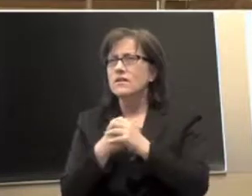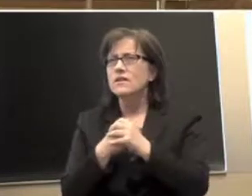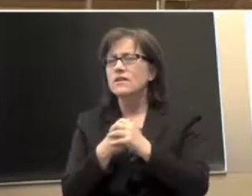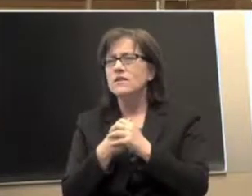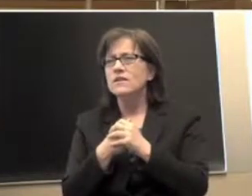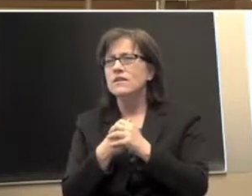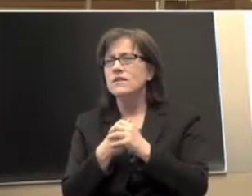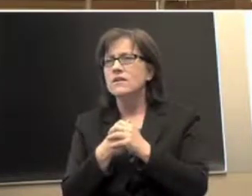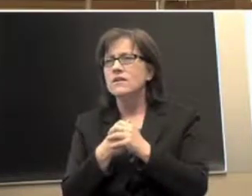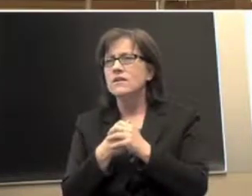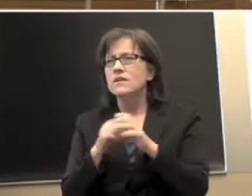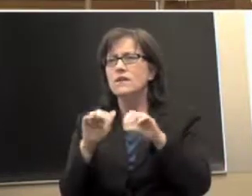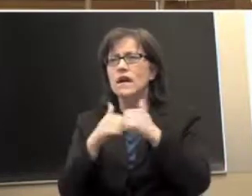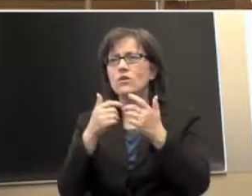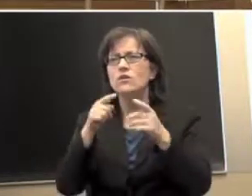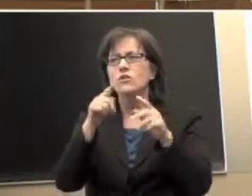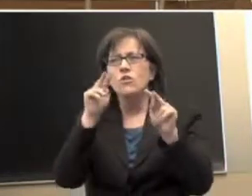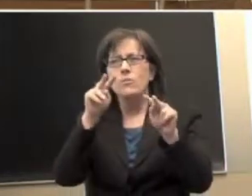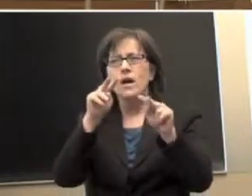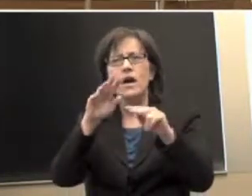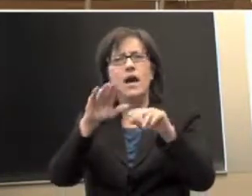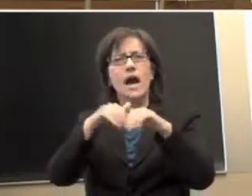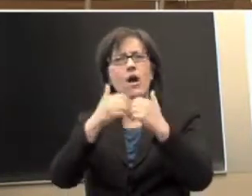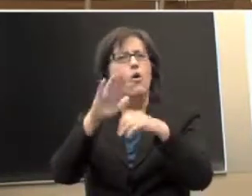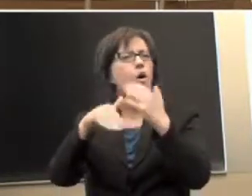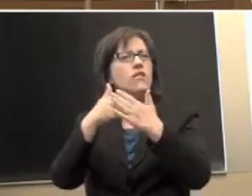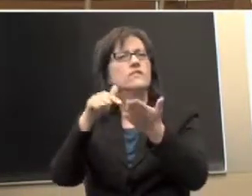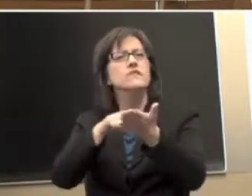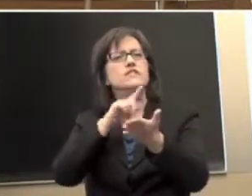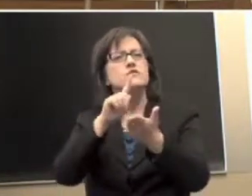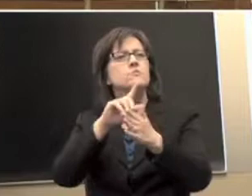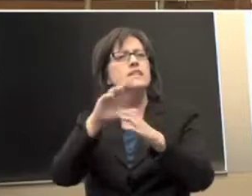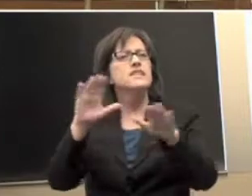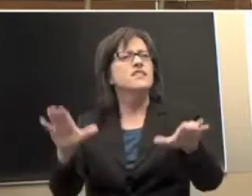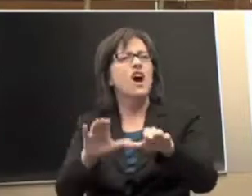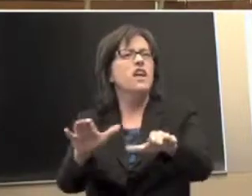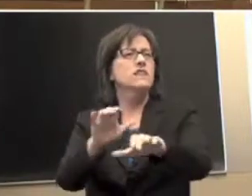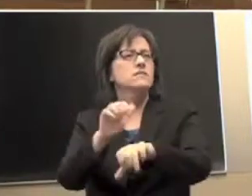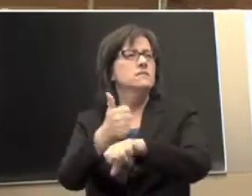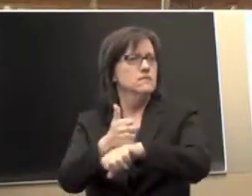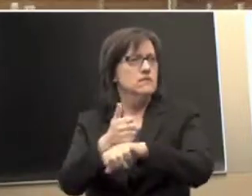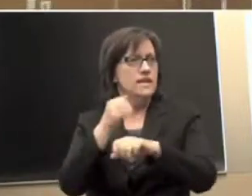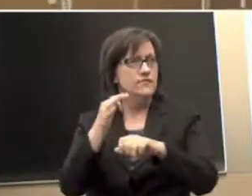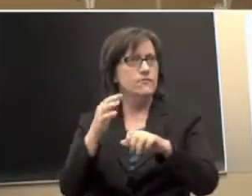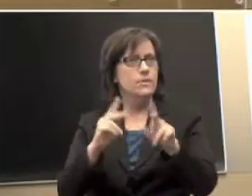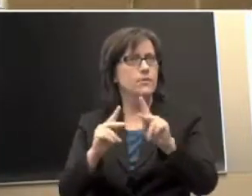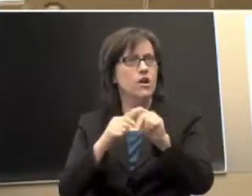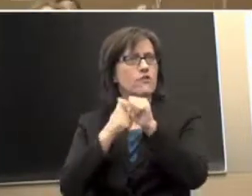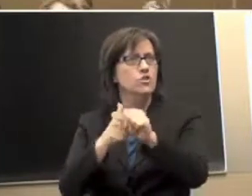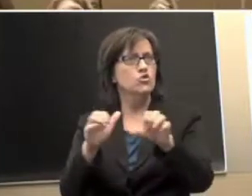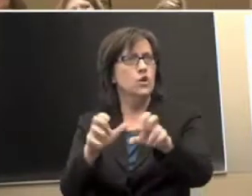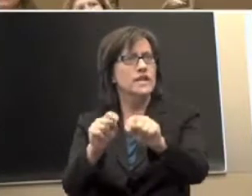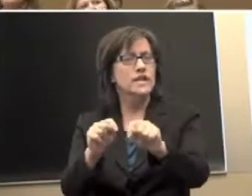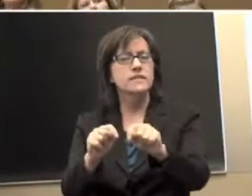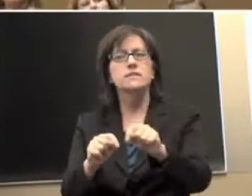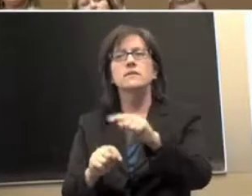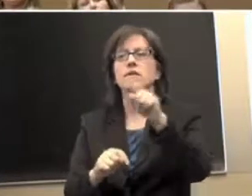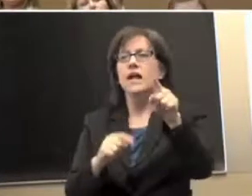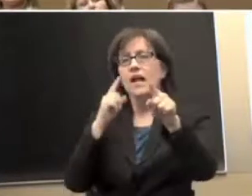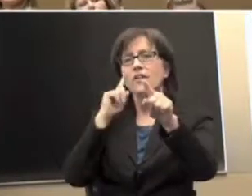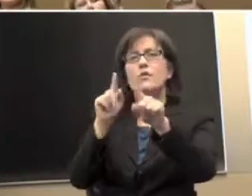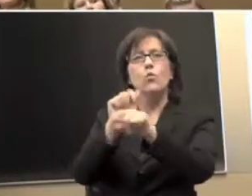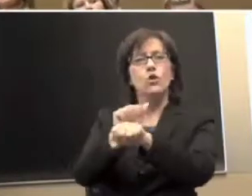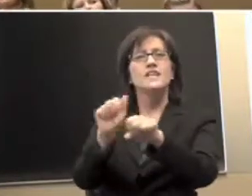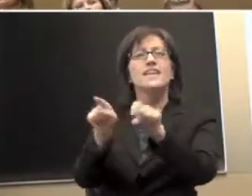What would you say again? How would you monitor how all this was being implemented? By working together as a team, I think that the team has to